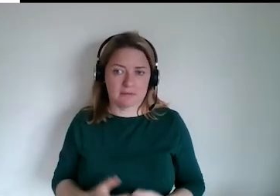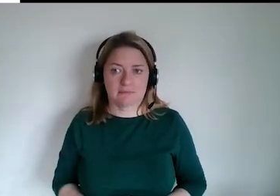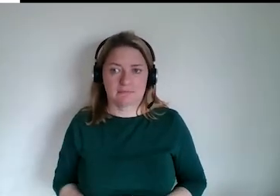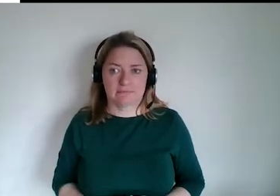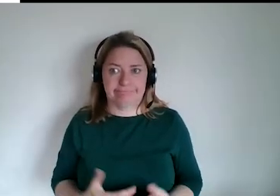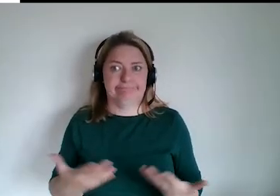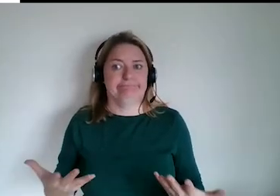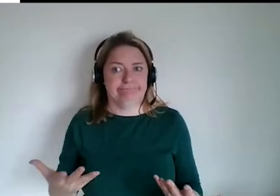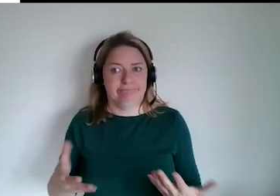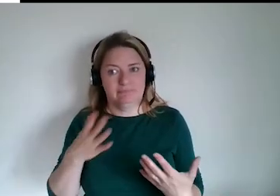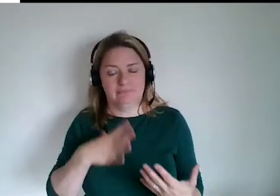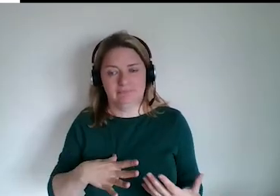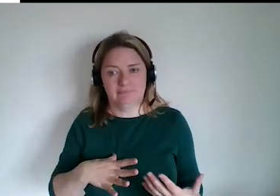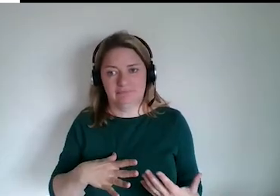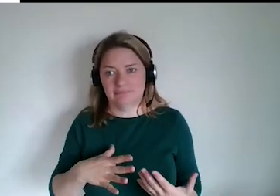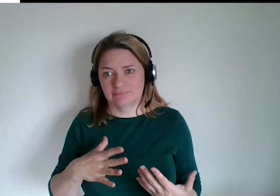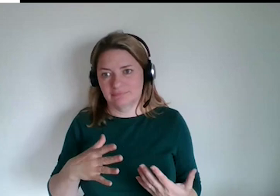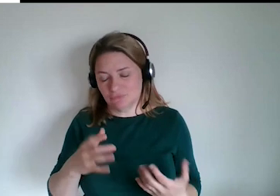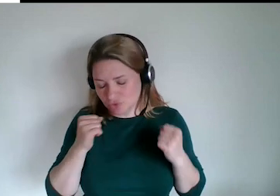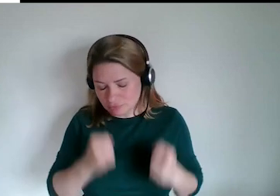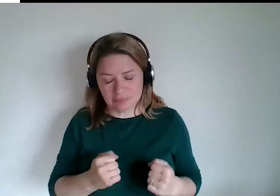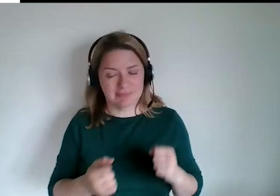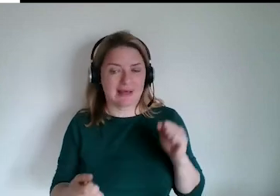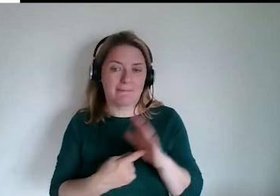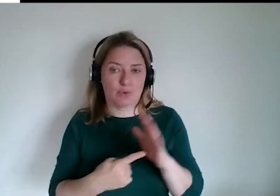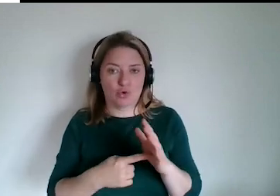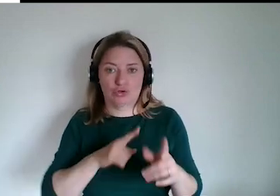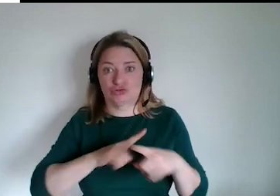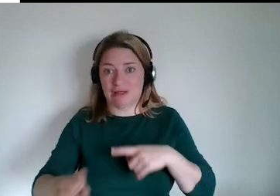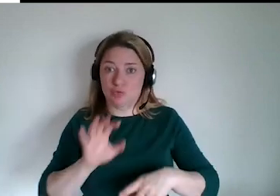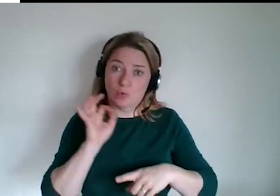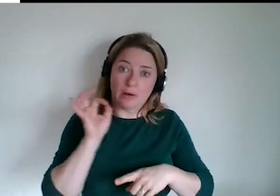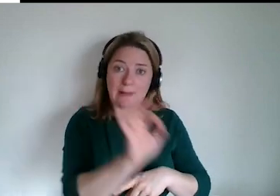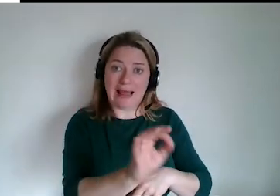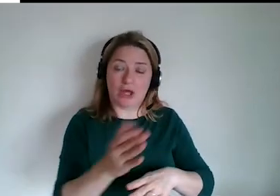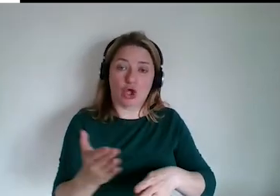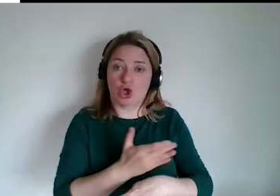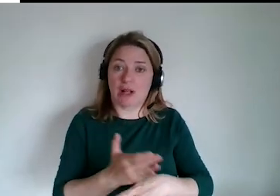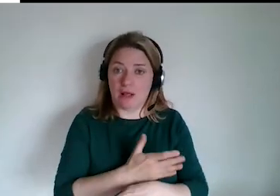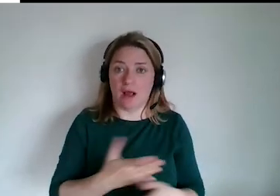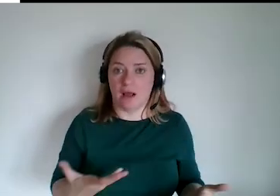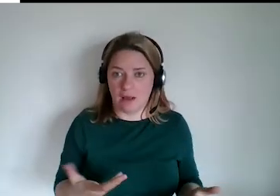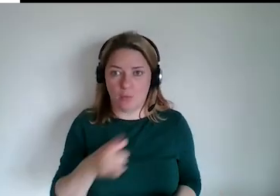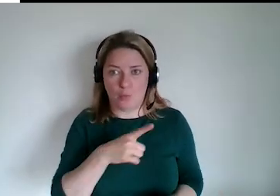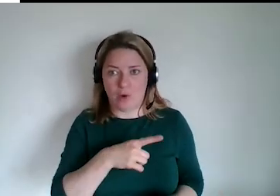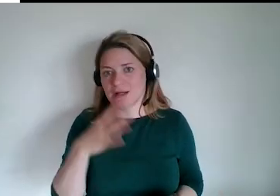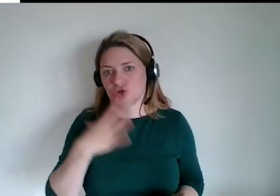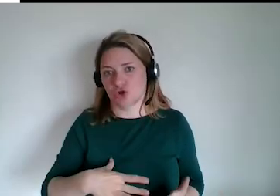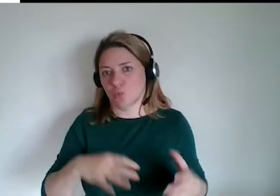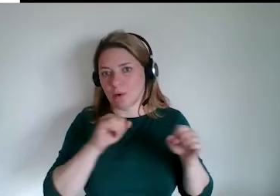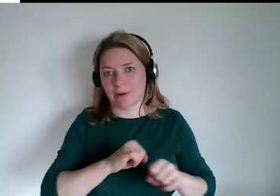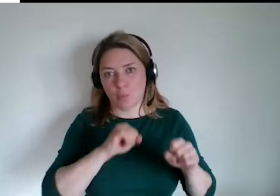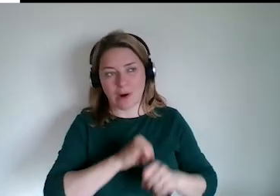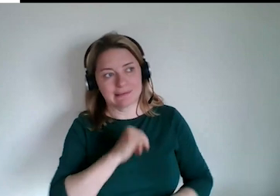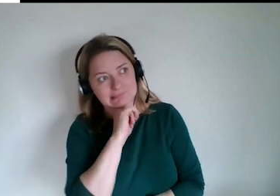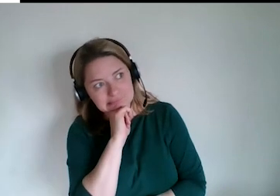I couldn't emphasize more. It's really important to try and put an application in earlier, because you don't want to be waiting for a data